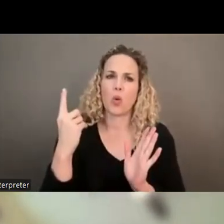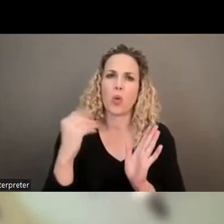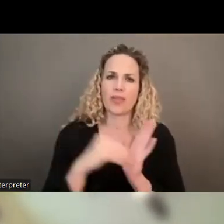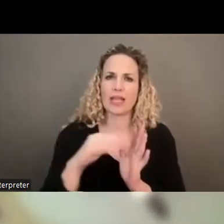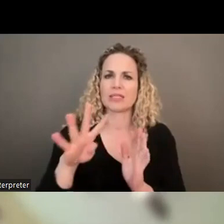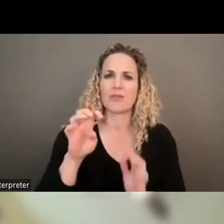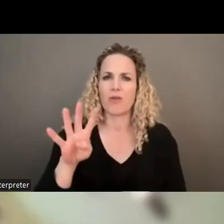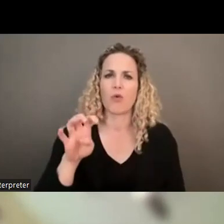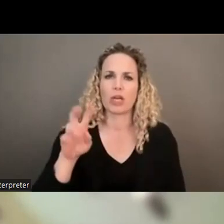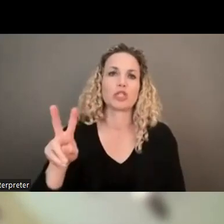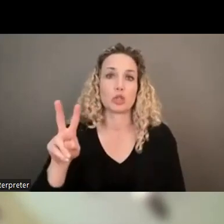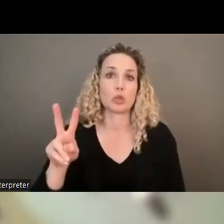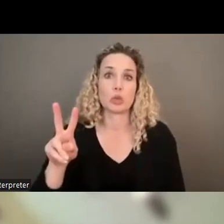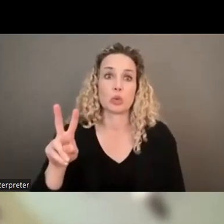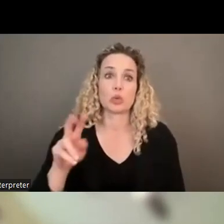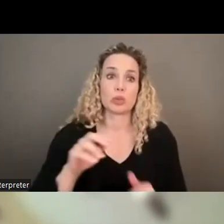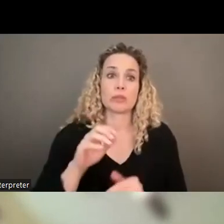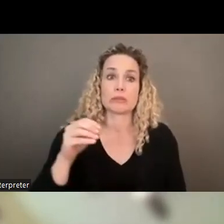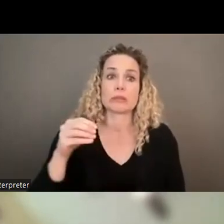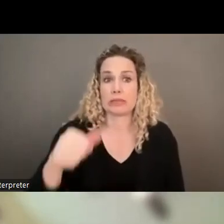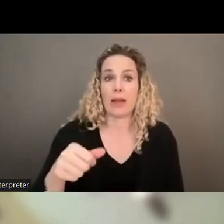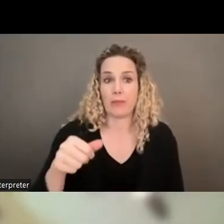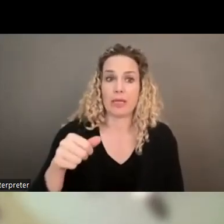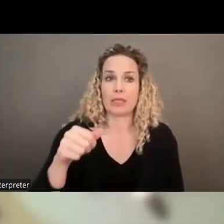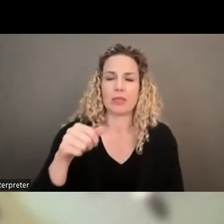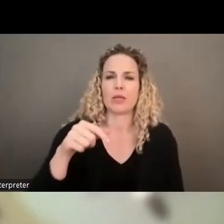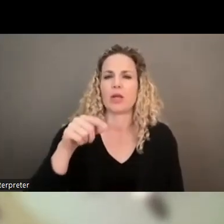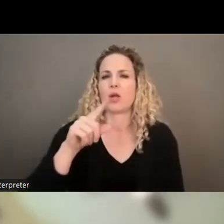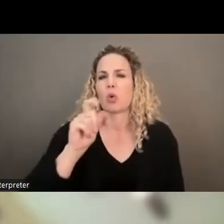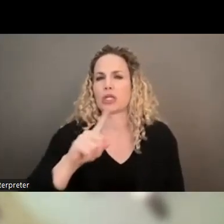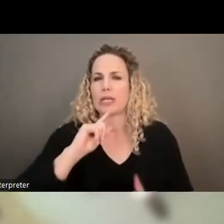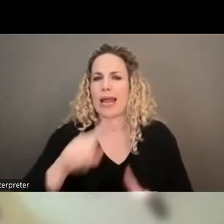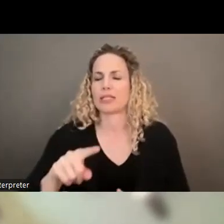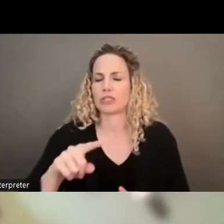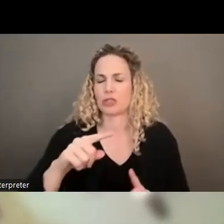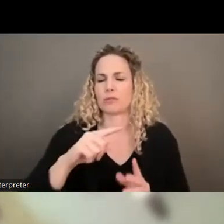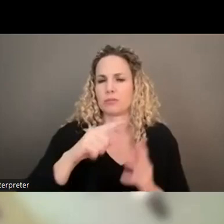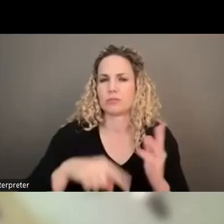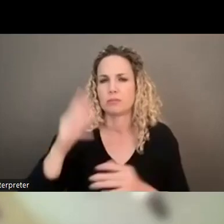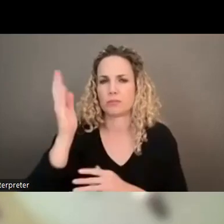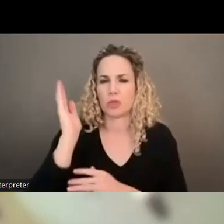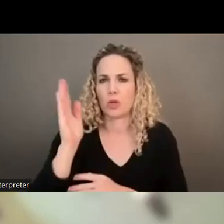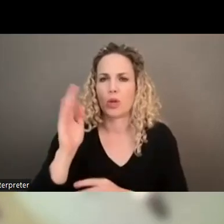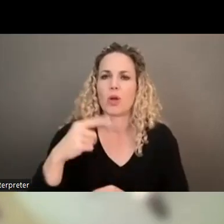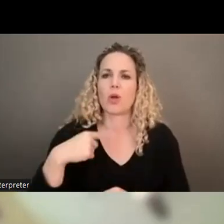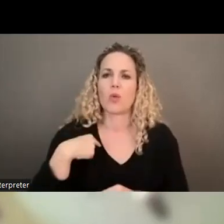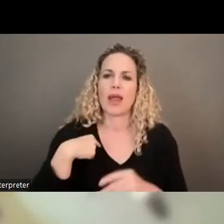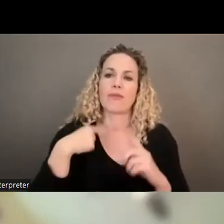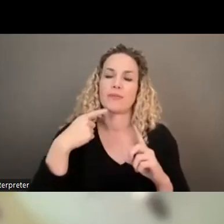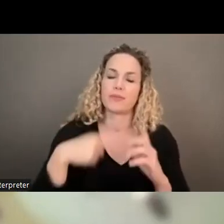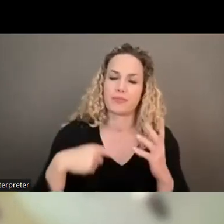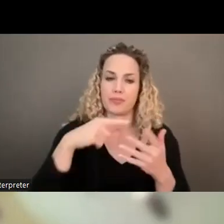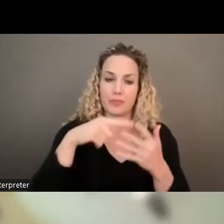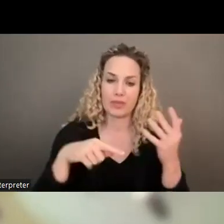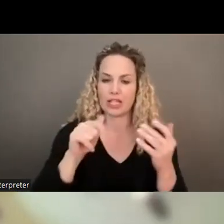$1,442 stipend Q&A webinar. We have a light agenda because we want to dedicate our time to